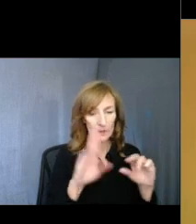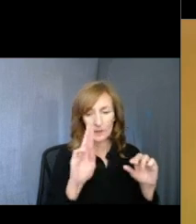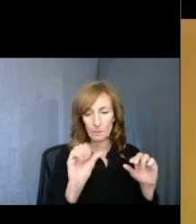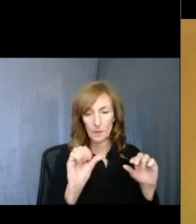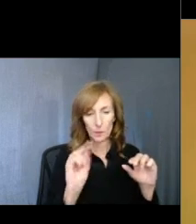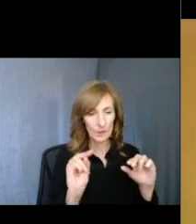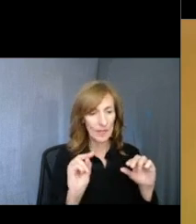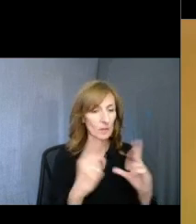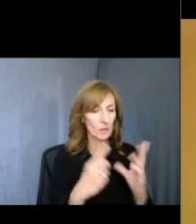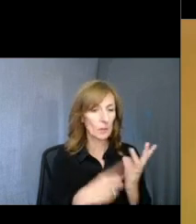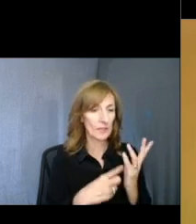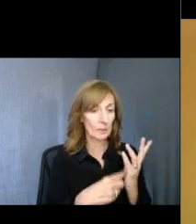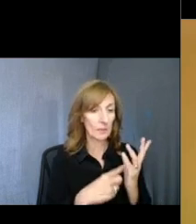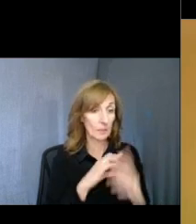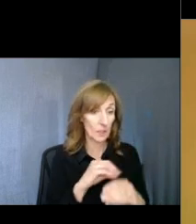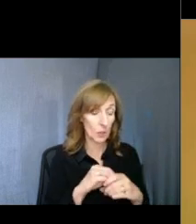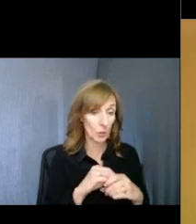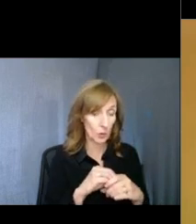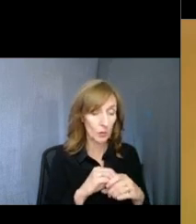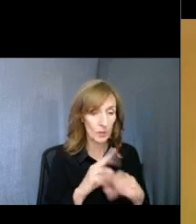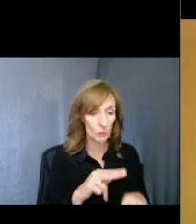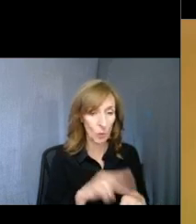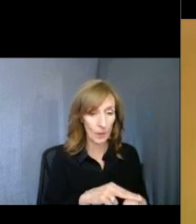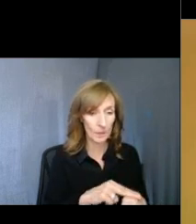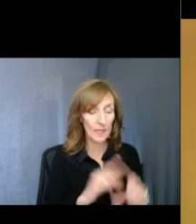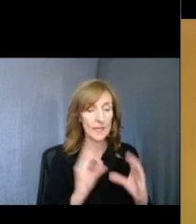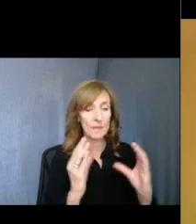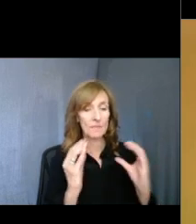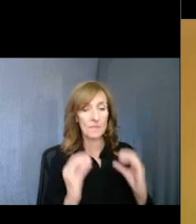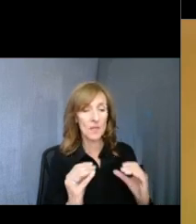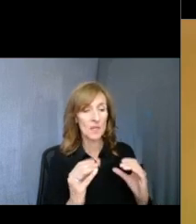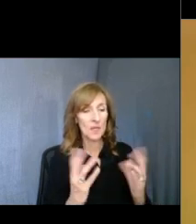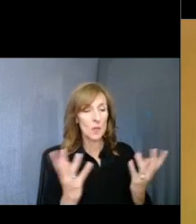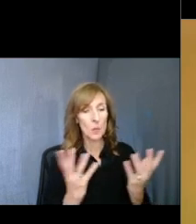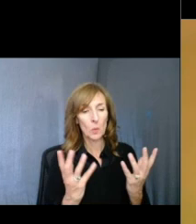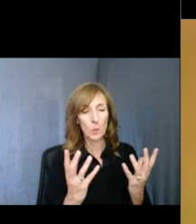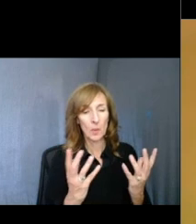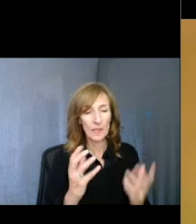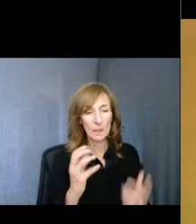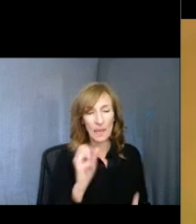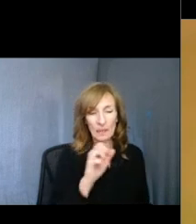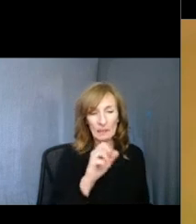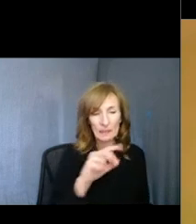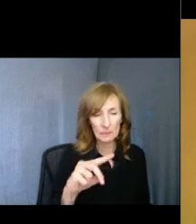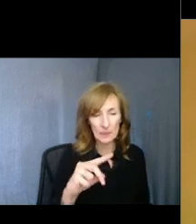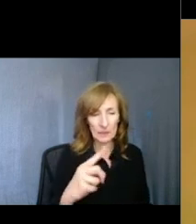Okay. What about a species-appropriate raw carnivore diet?